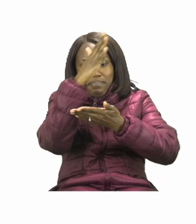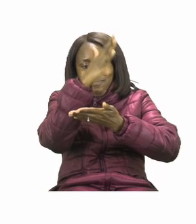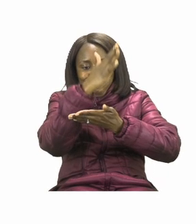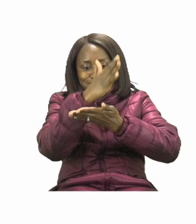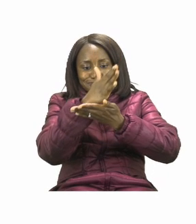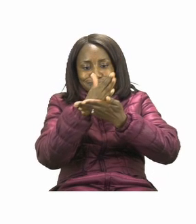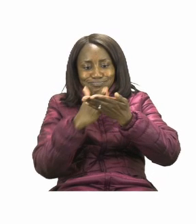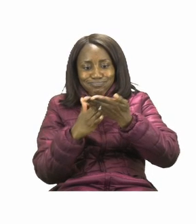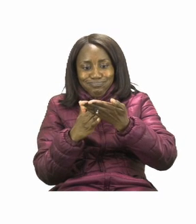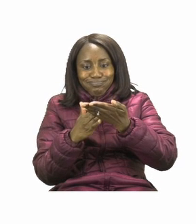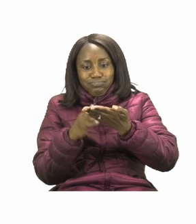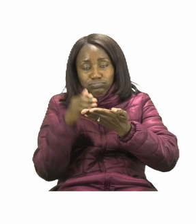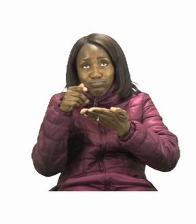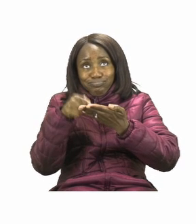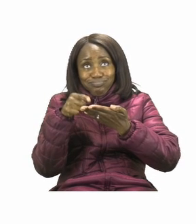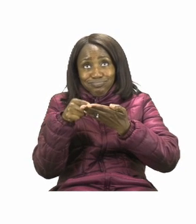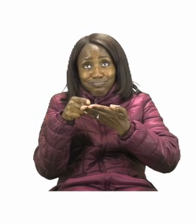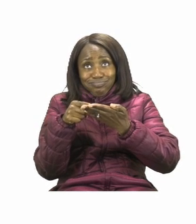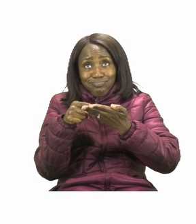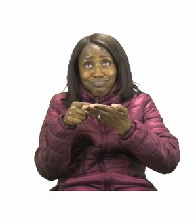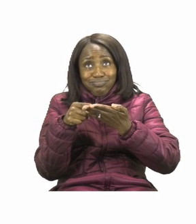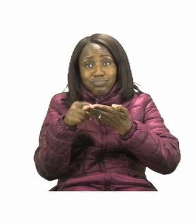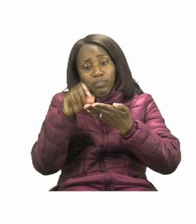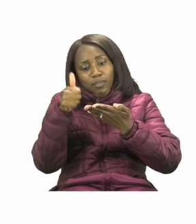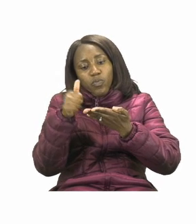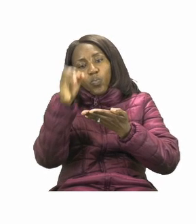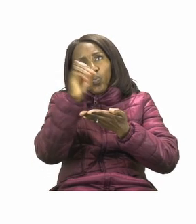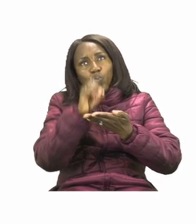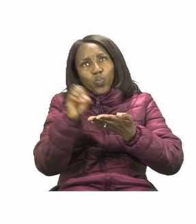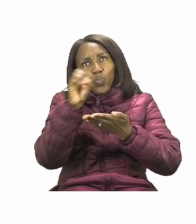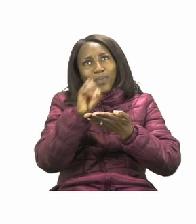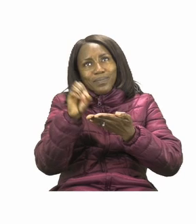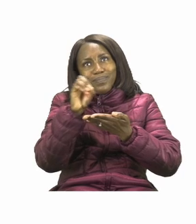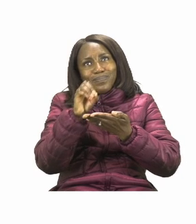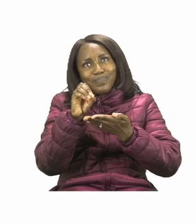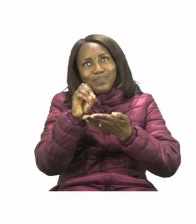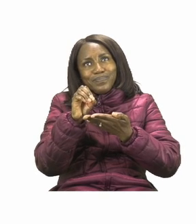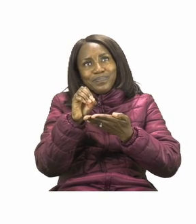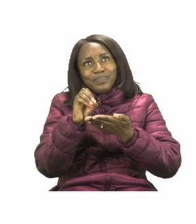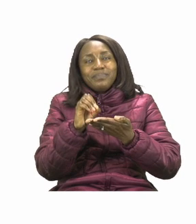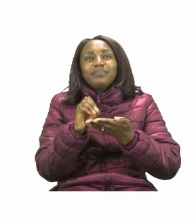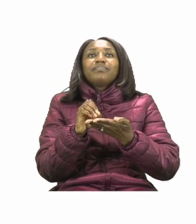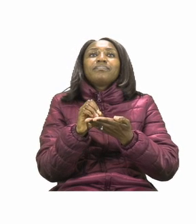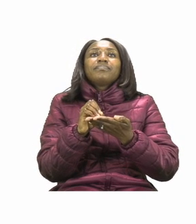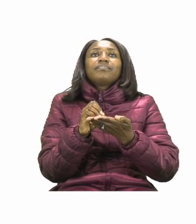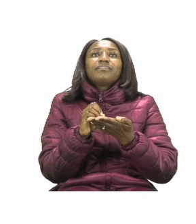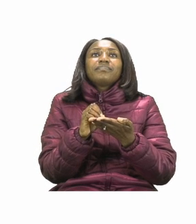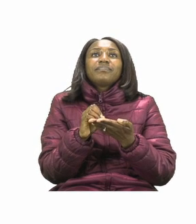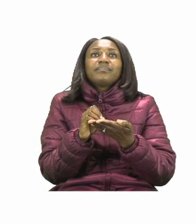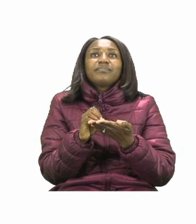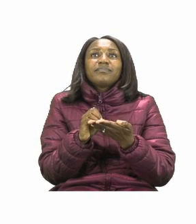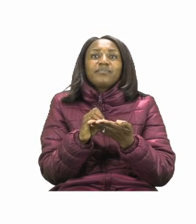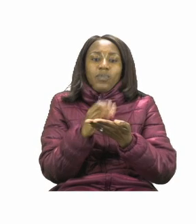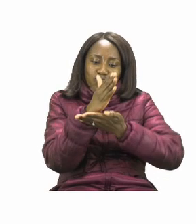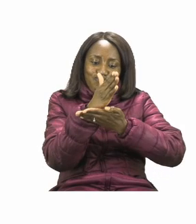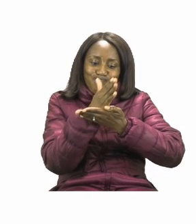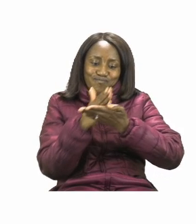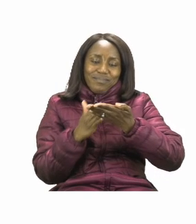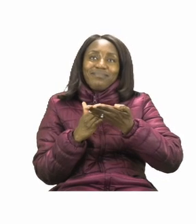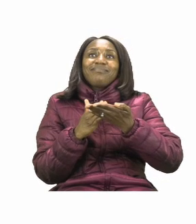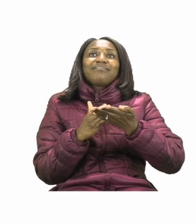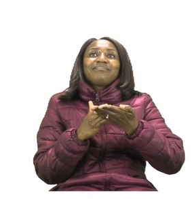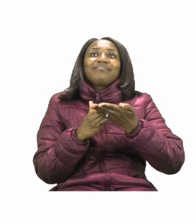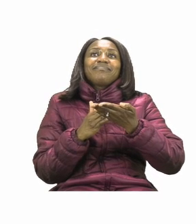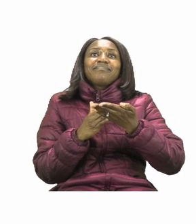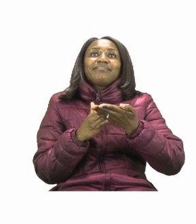shown one half, half where a part of the pizza is missing. But not just any part, half of